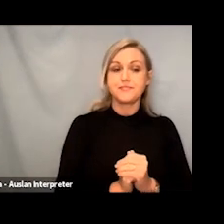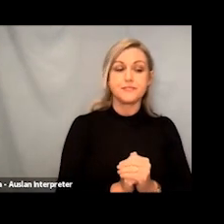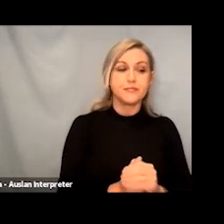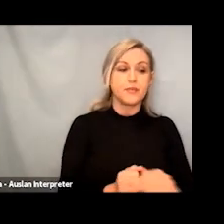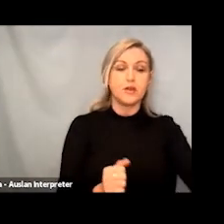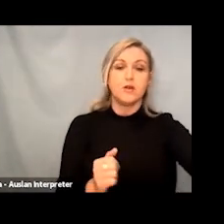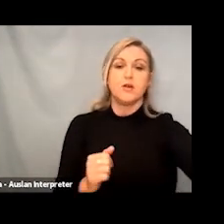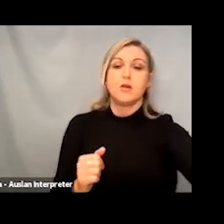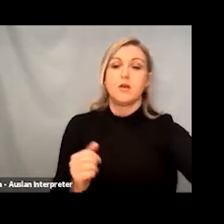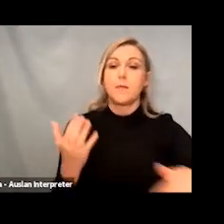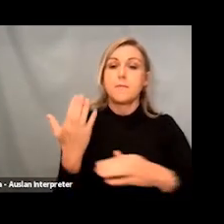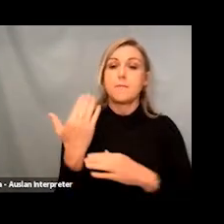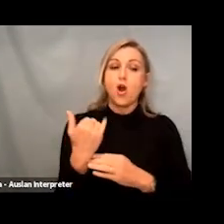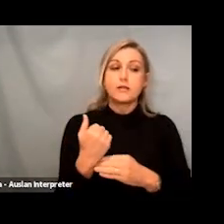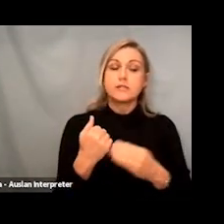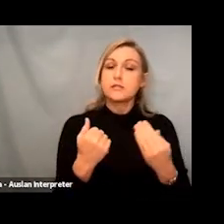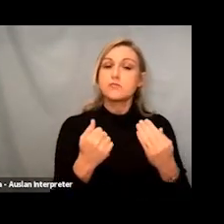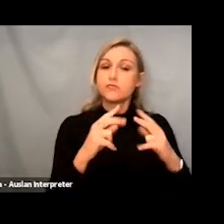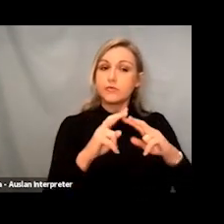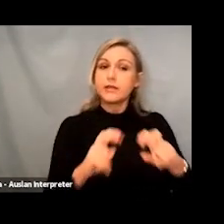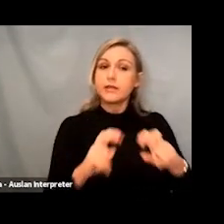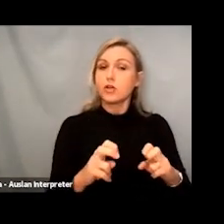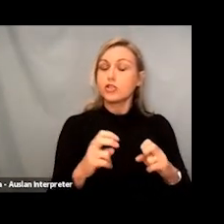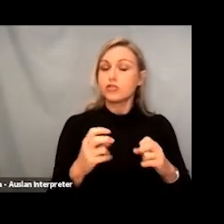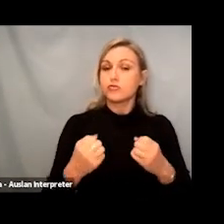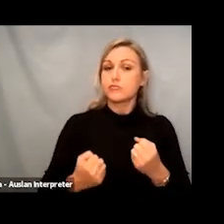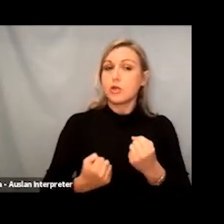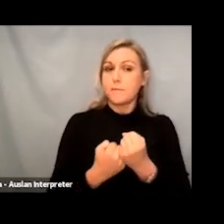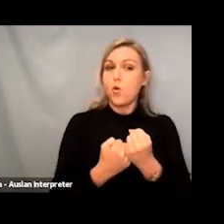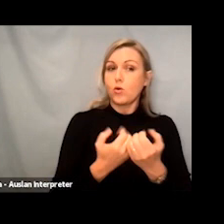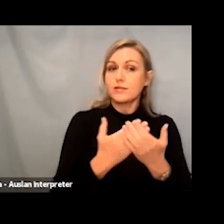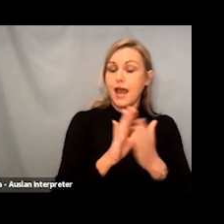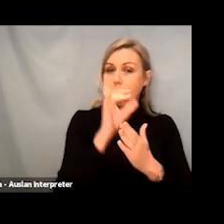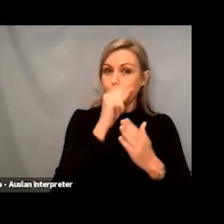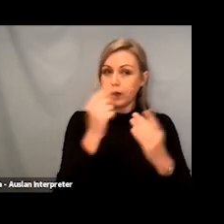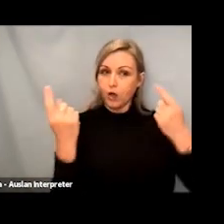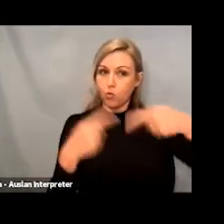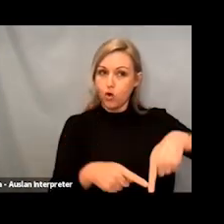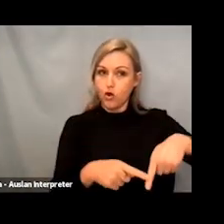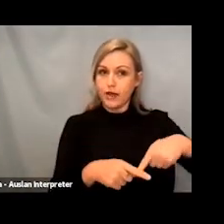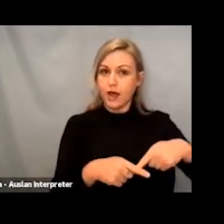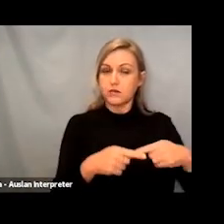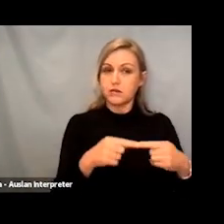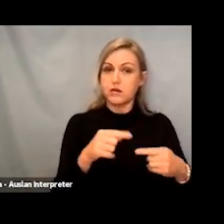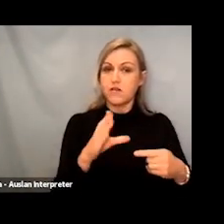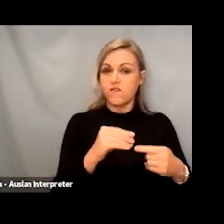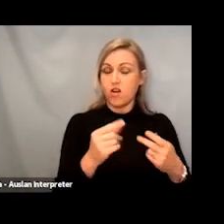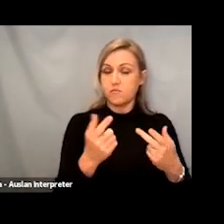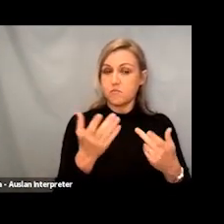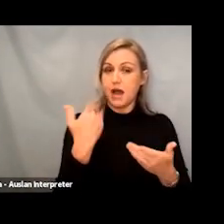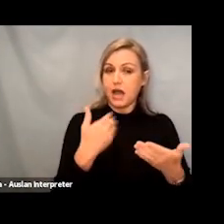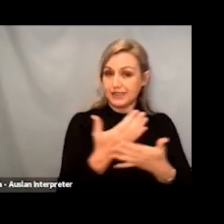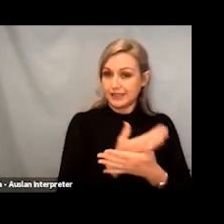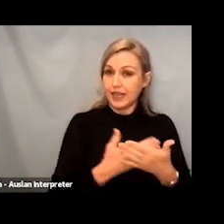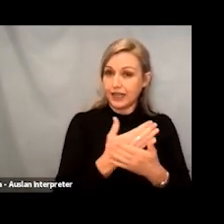backing psychedelic therapy, it's easy to infer that from the design of these studies. All of the